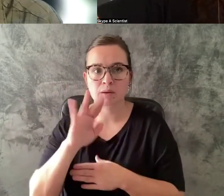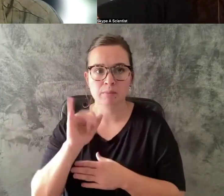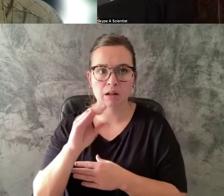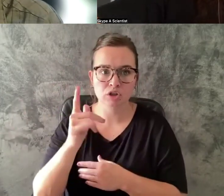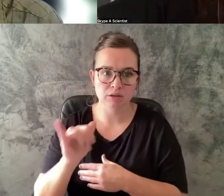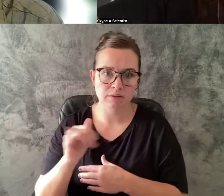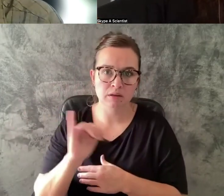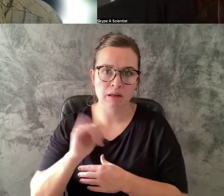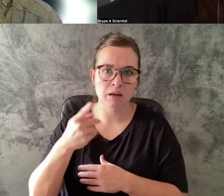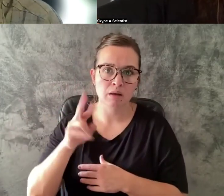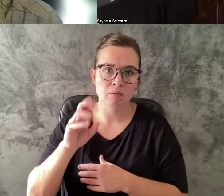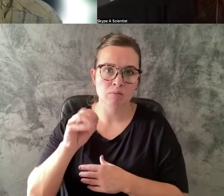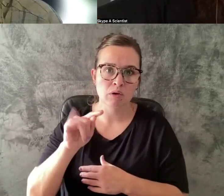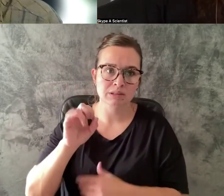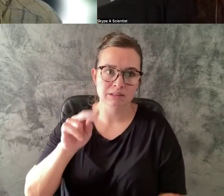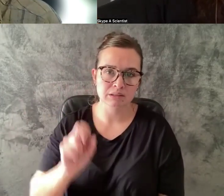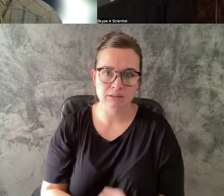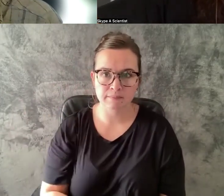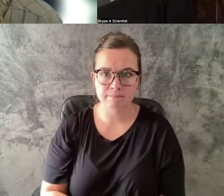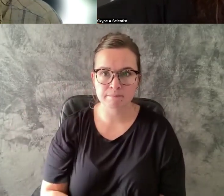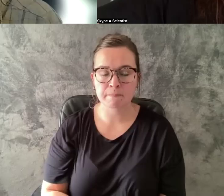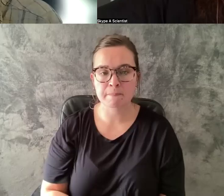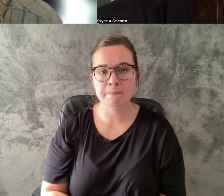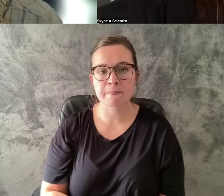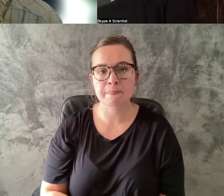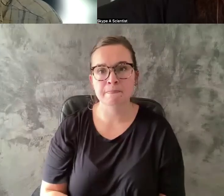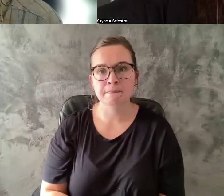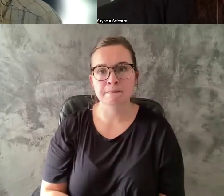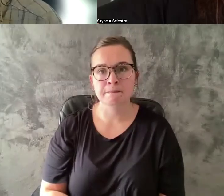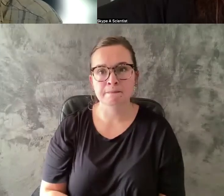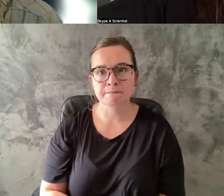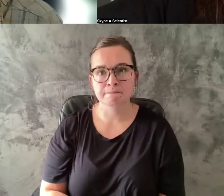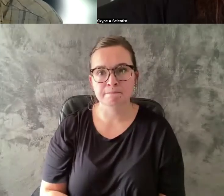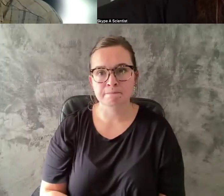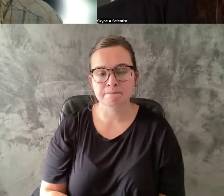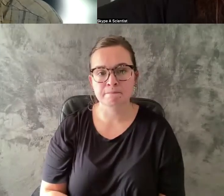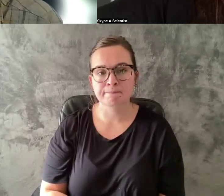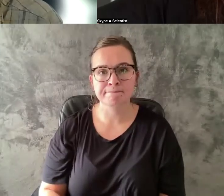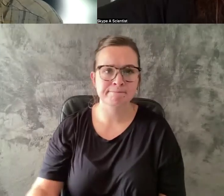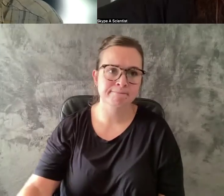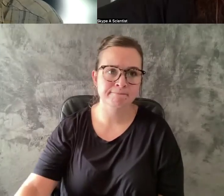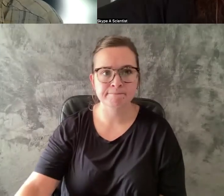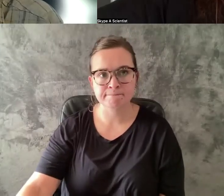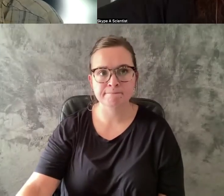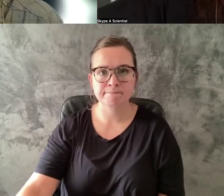their biology, like proteins? Um, what